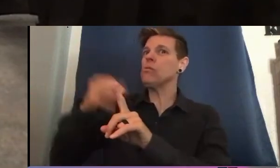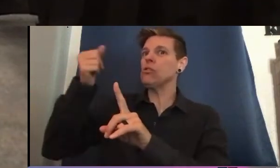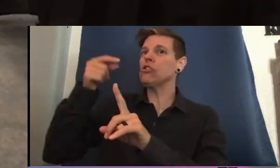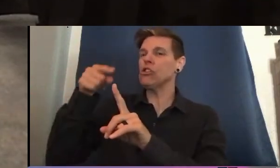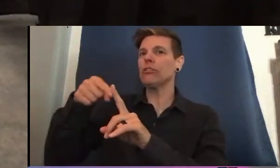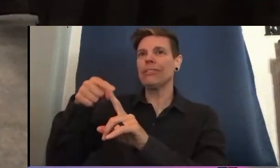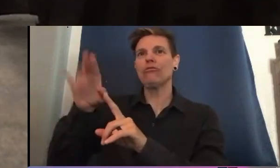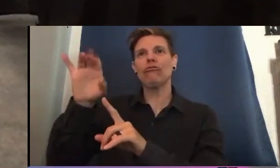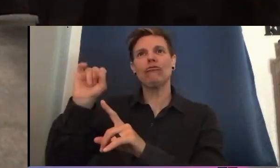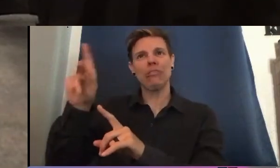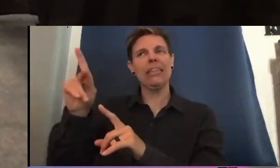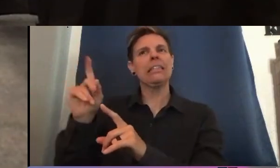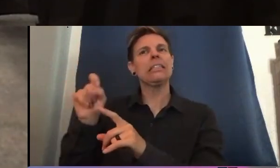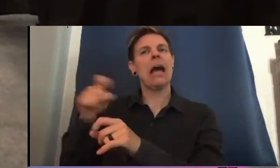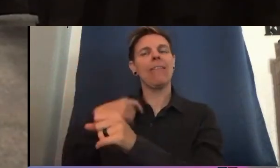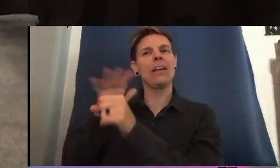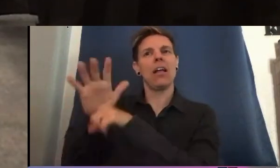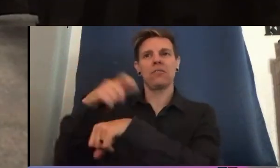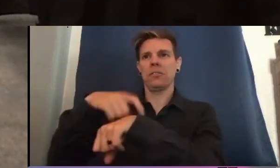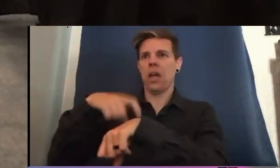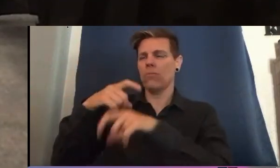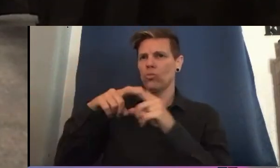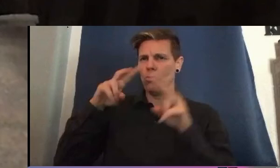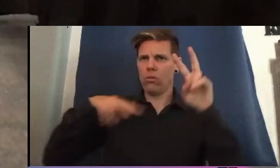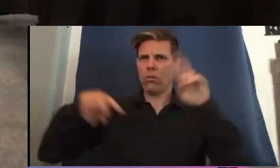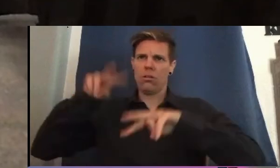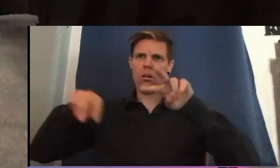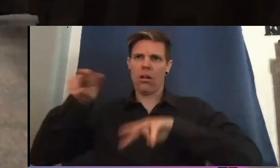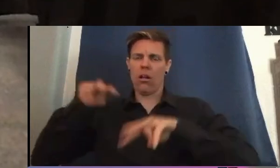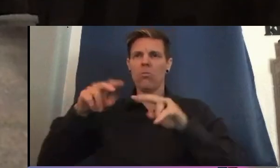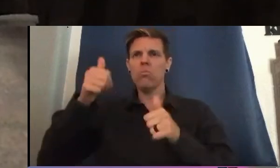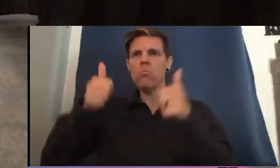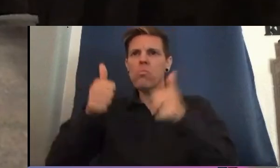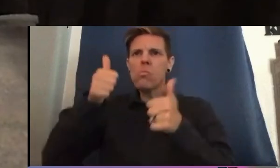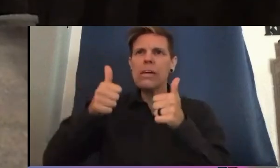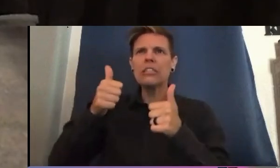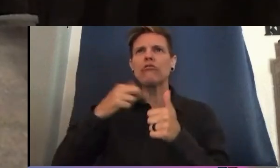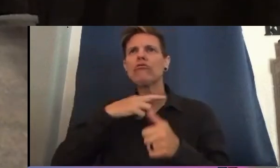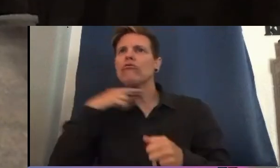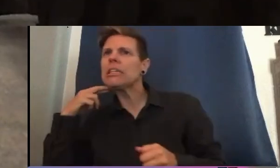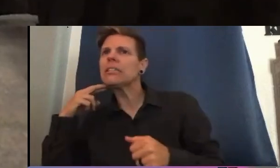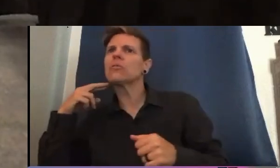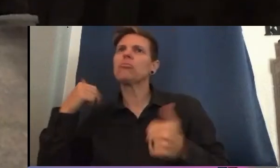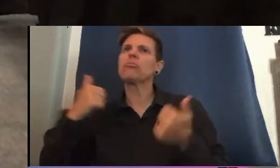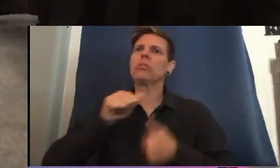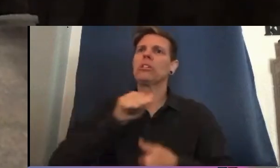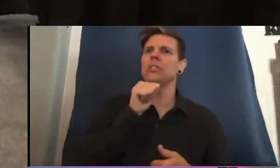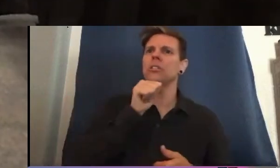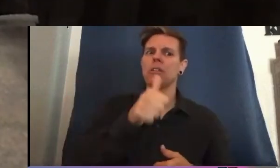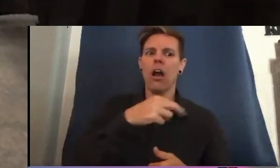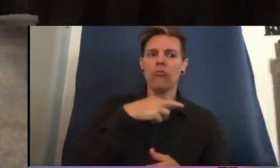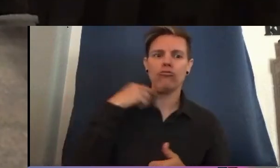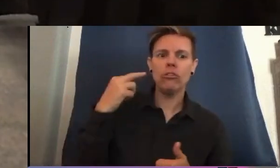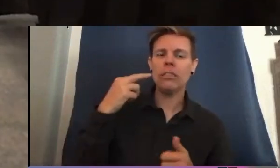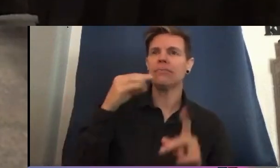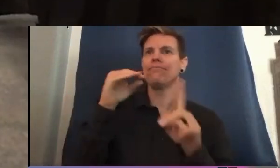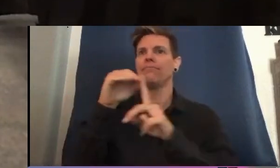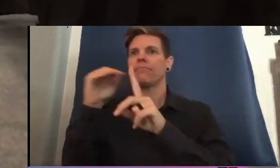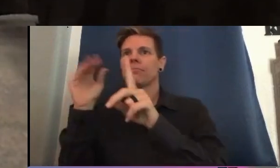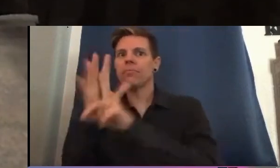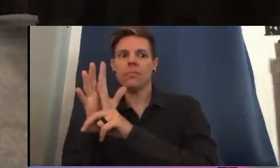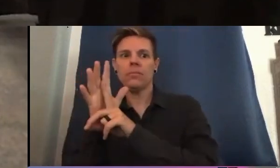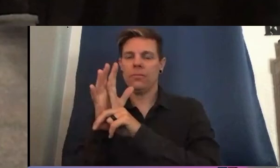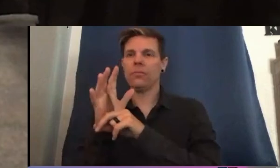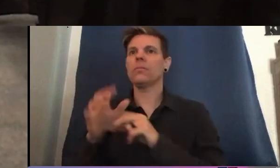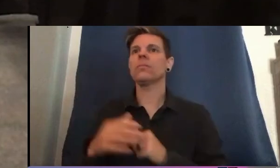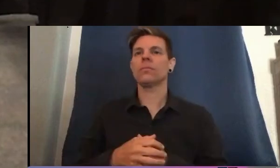truly understand what piece of the population is at risk and which is not. Public health practice is based on the principles of equity,